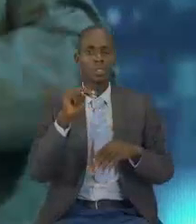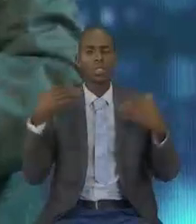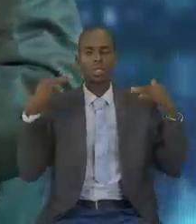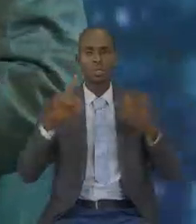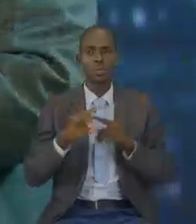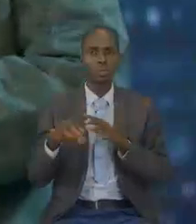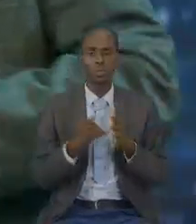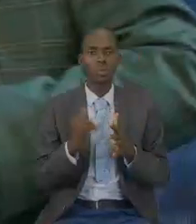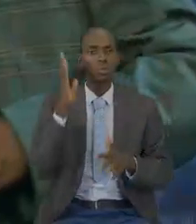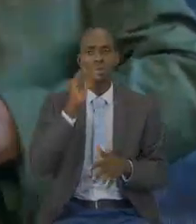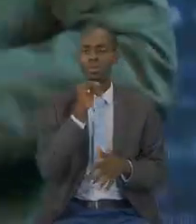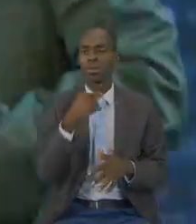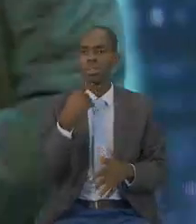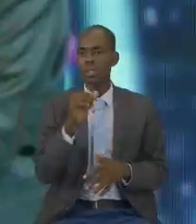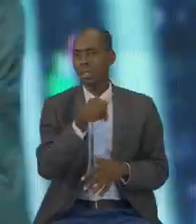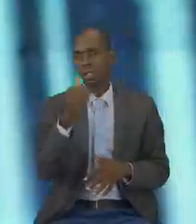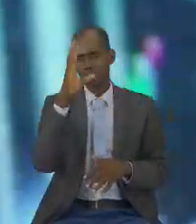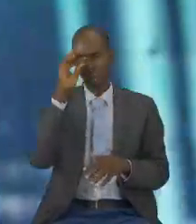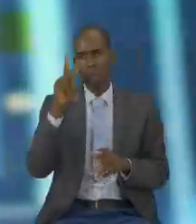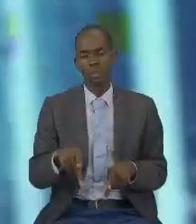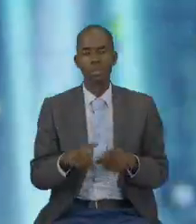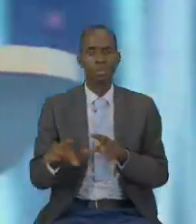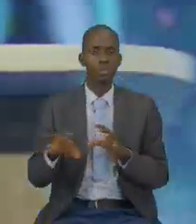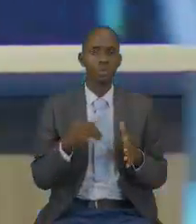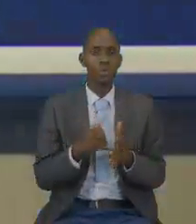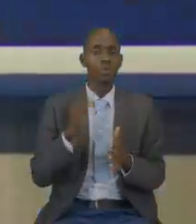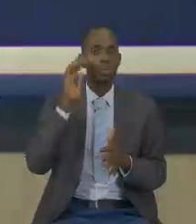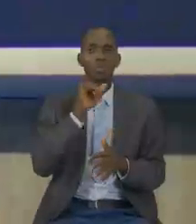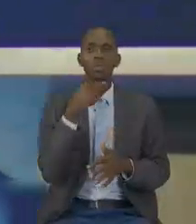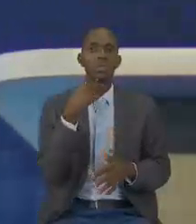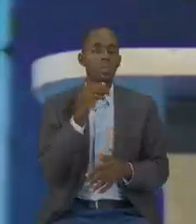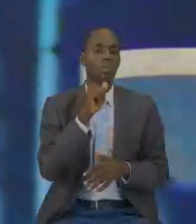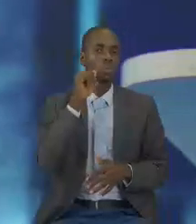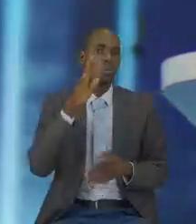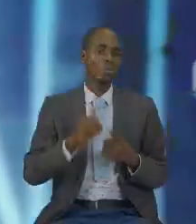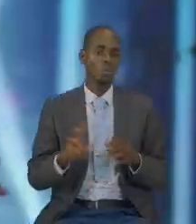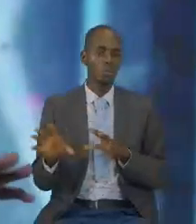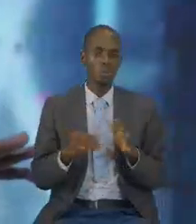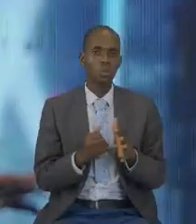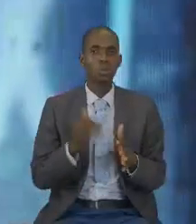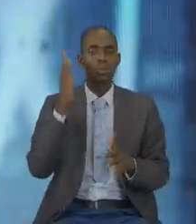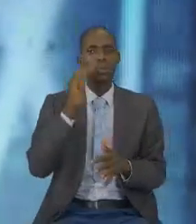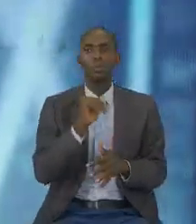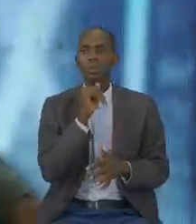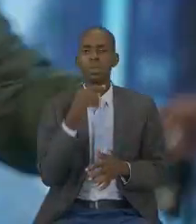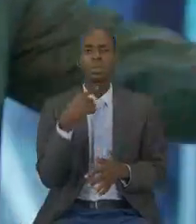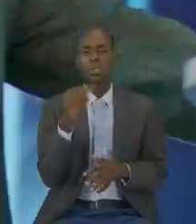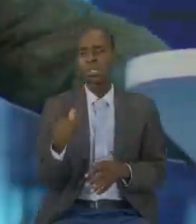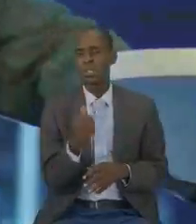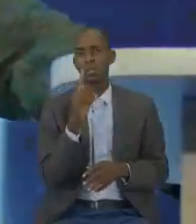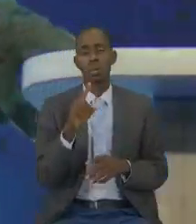not tell another man to do it. He'll not tell a woman. Women will be there in heaven, but he'll not tell a woman to do it.